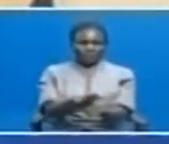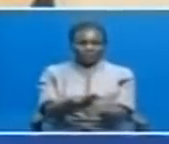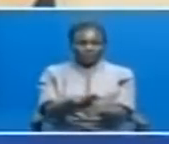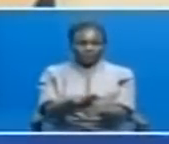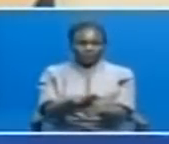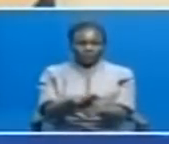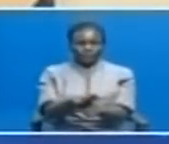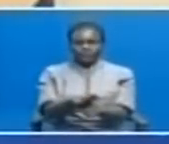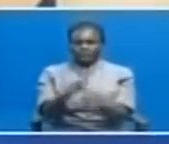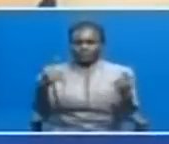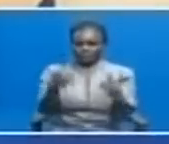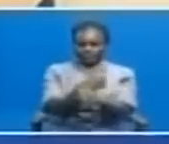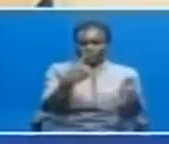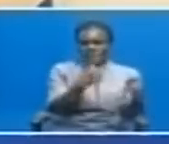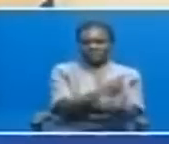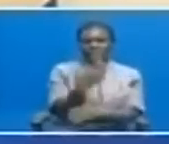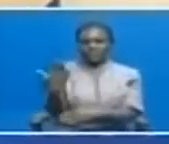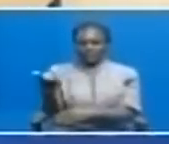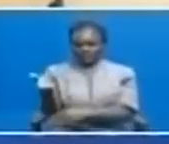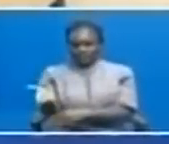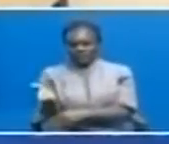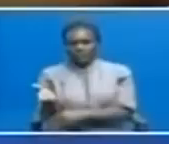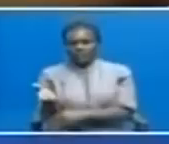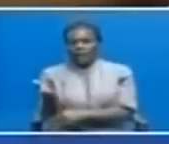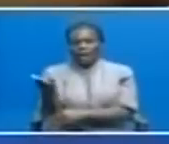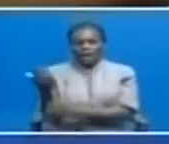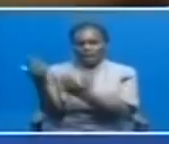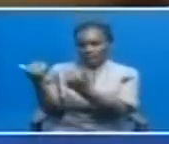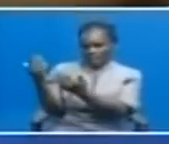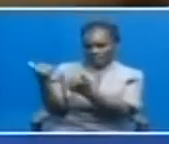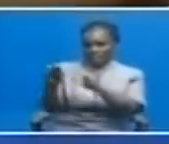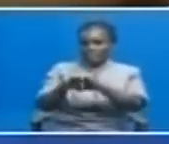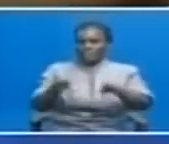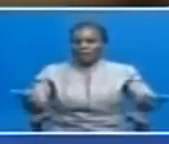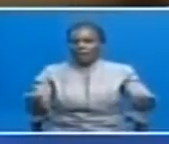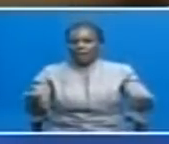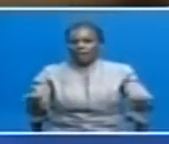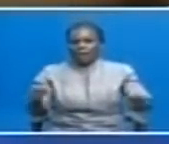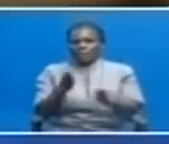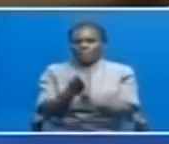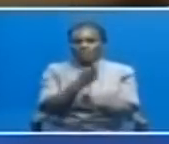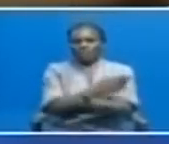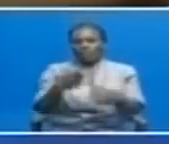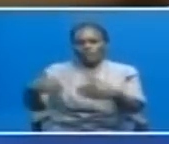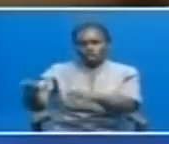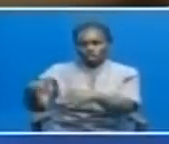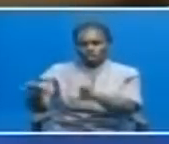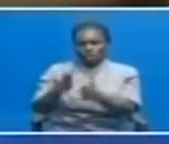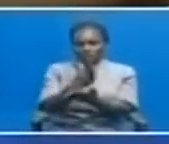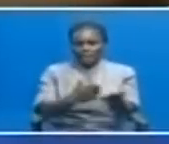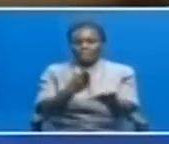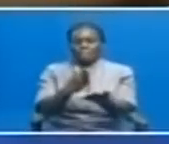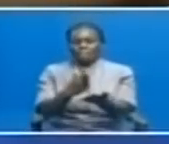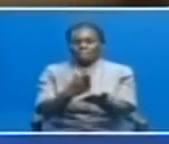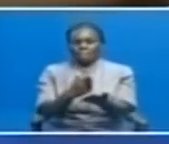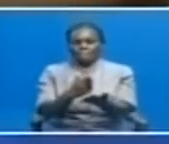light and noise and sewage, and especially poaching in the park. We've already lost two rhinos, the only two rhinos that were in